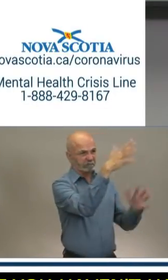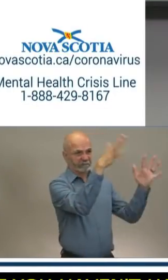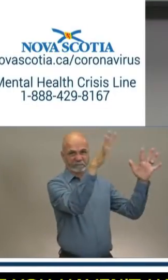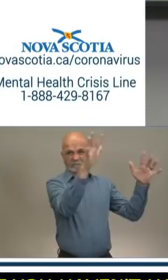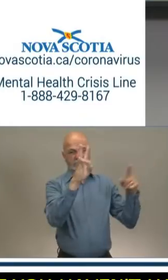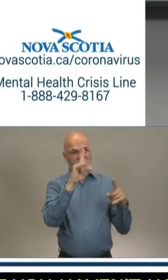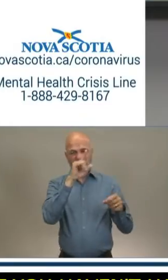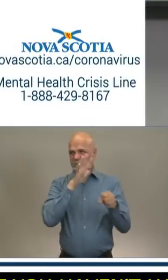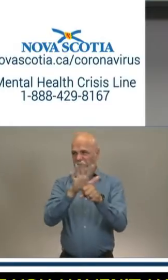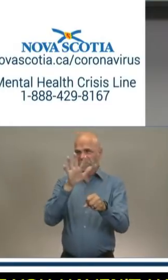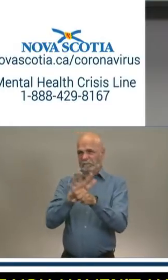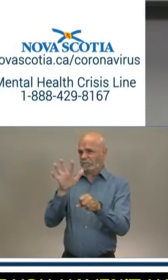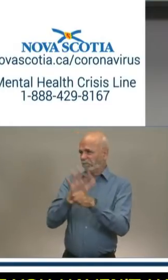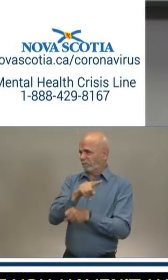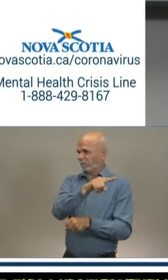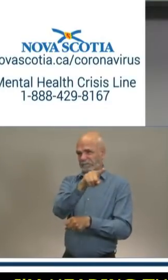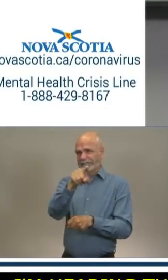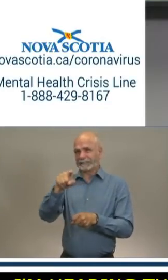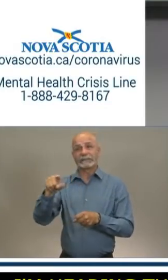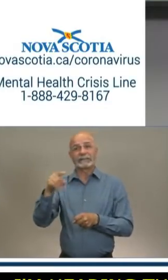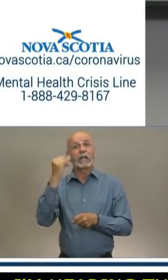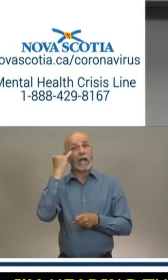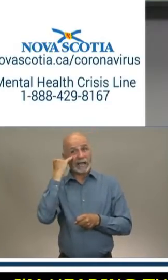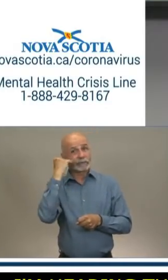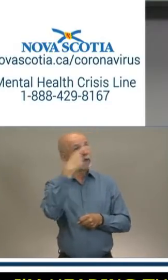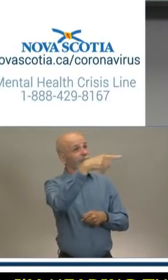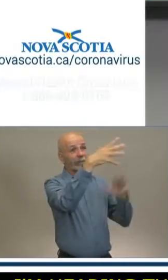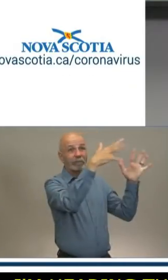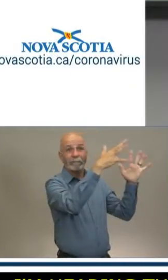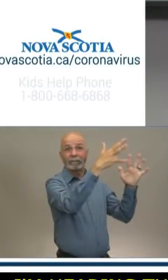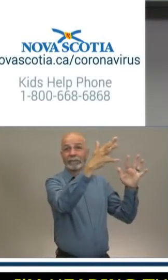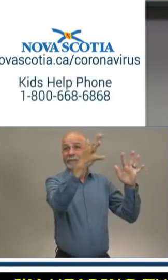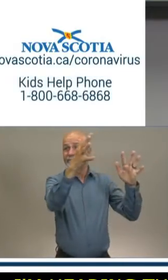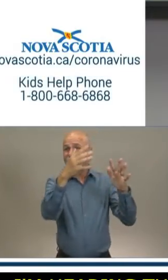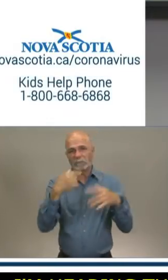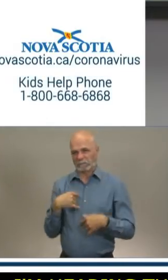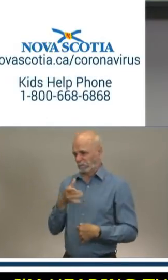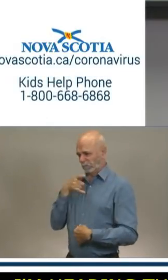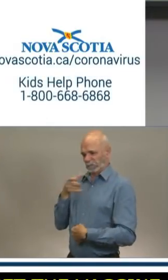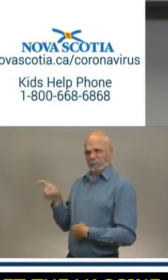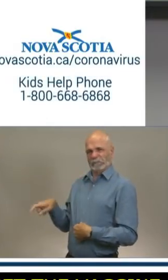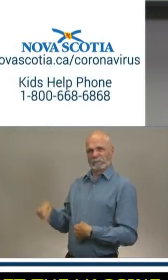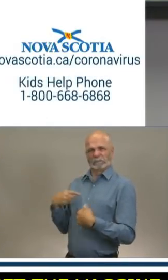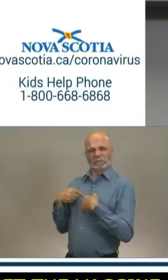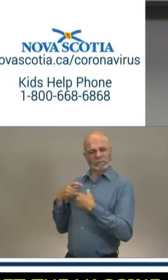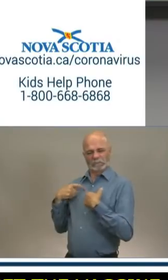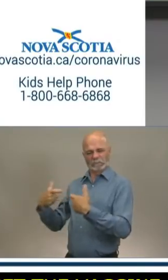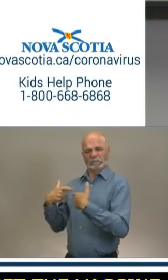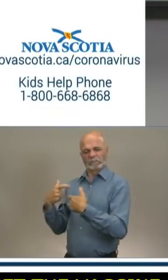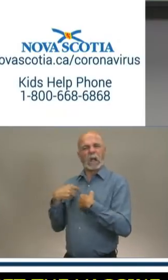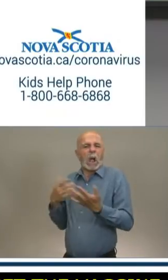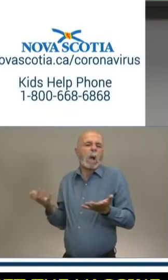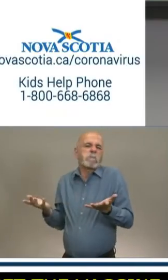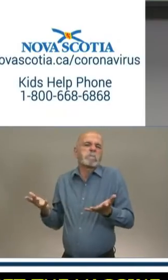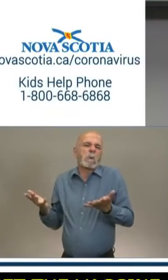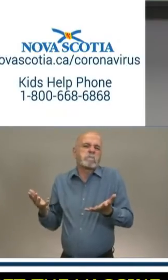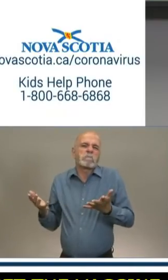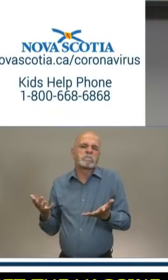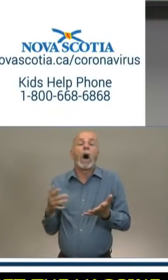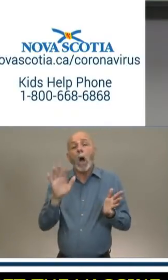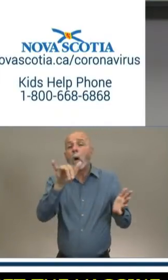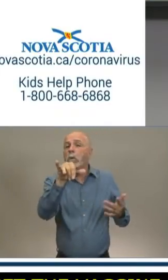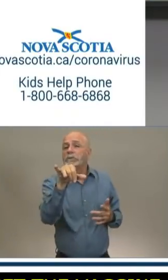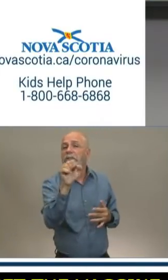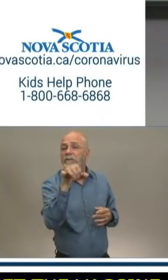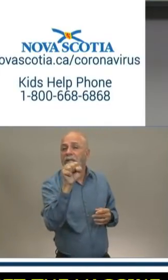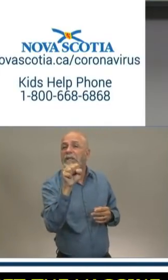They think that they are protected if everyone else is by vaccination. And it's true that when most people around you are